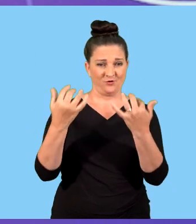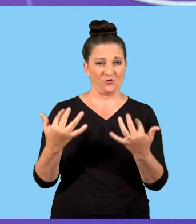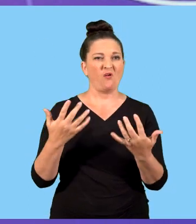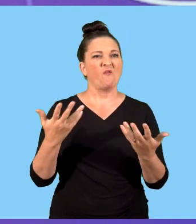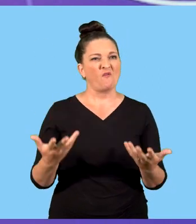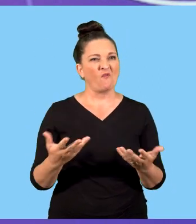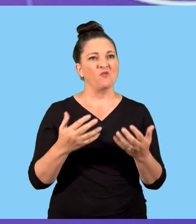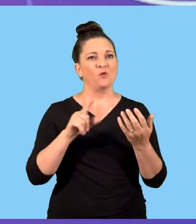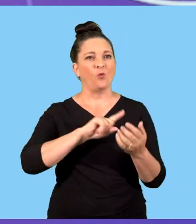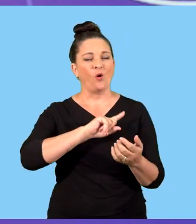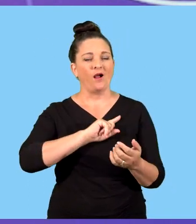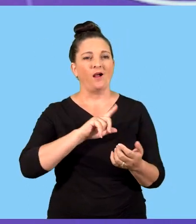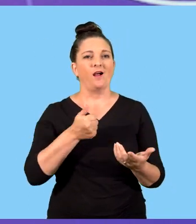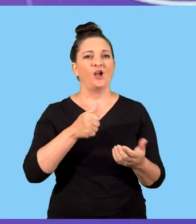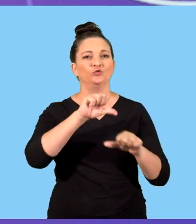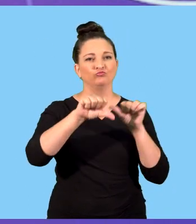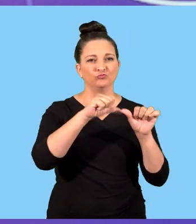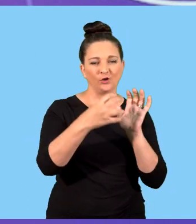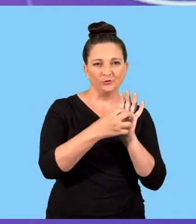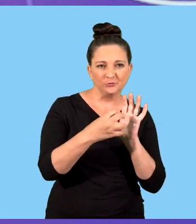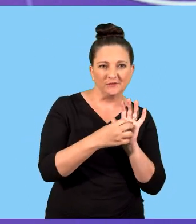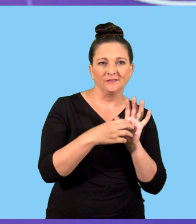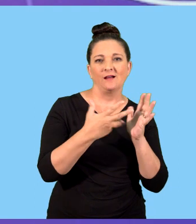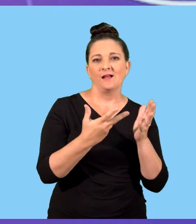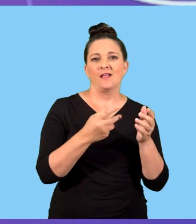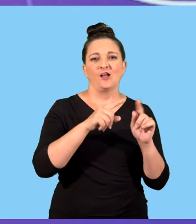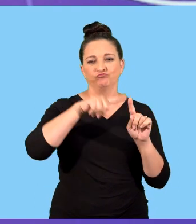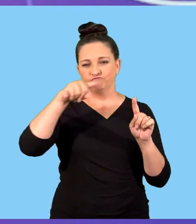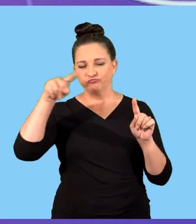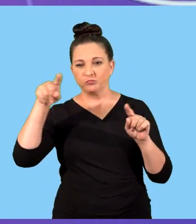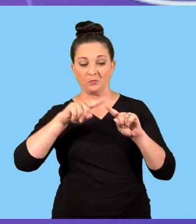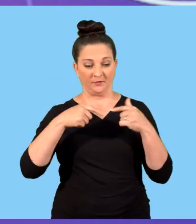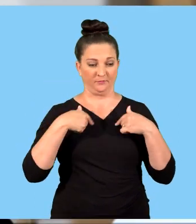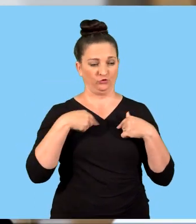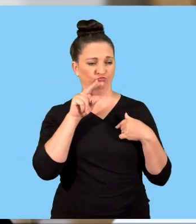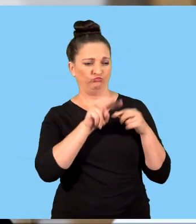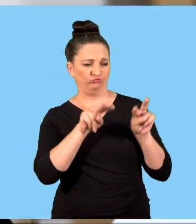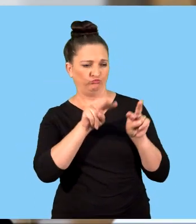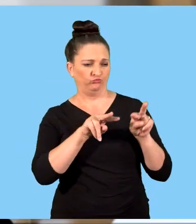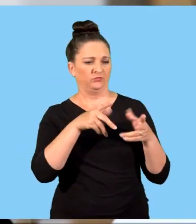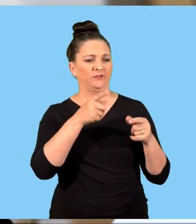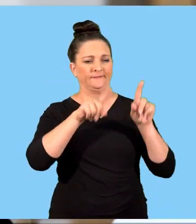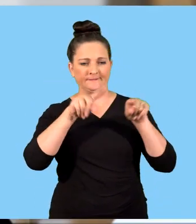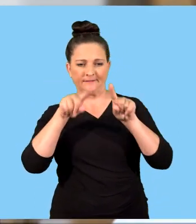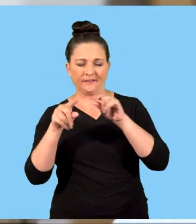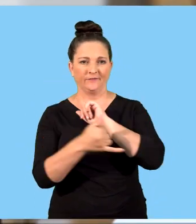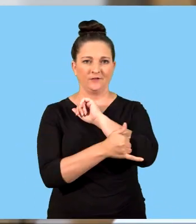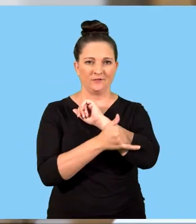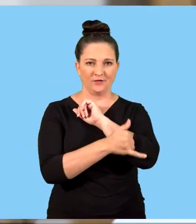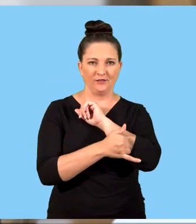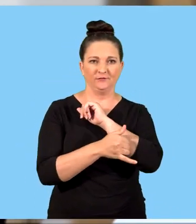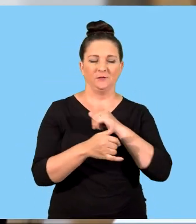on social media in days? So I've put together a list of countries just to give you guys an idea of the amount of time that we